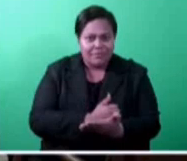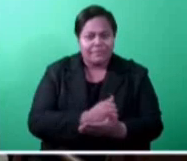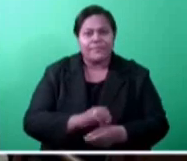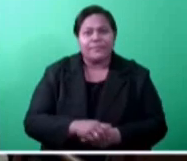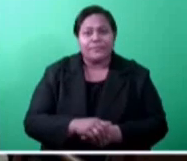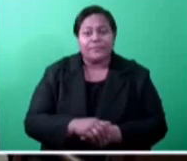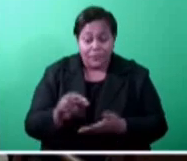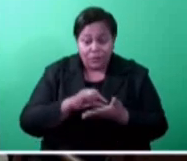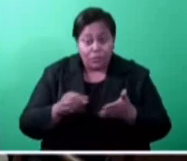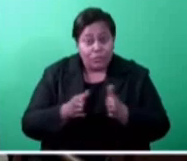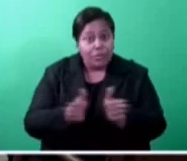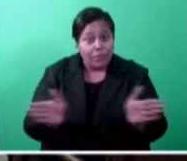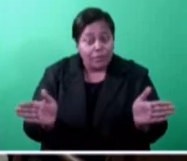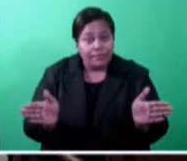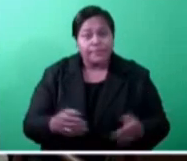Secretary General.